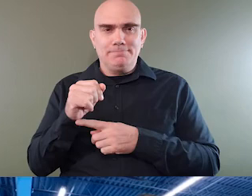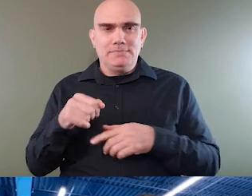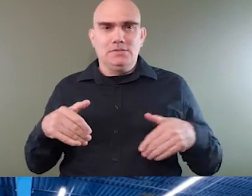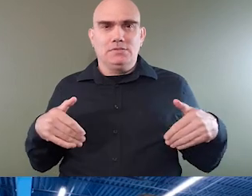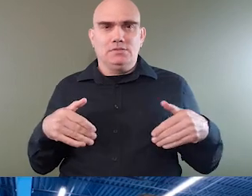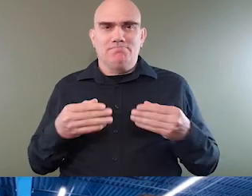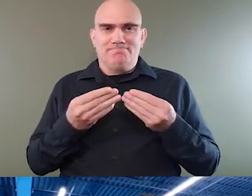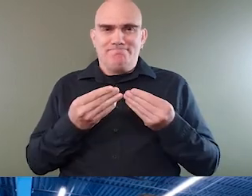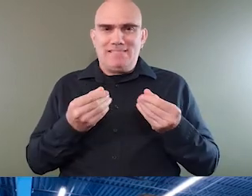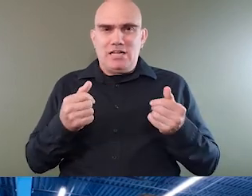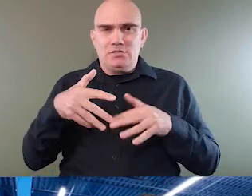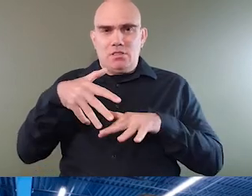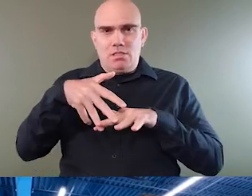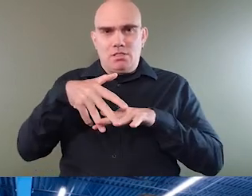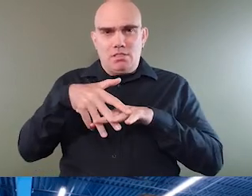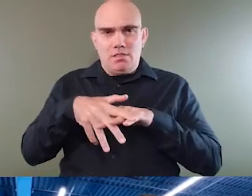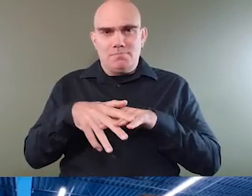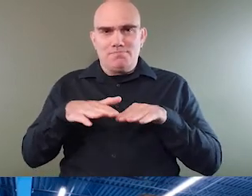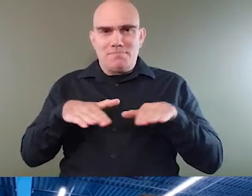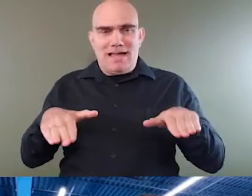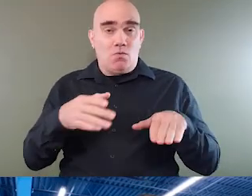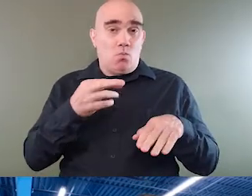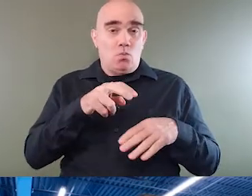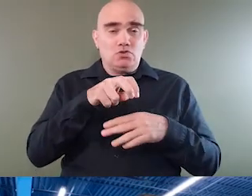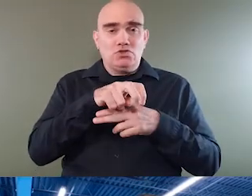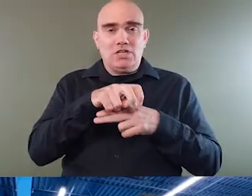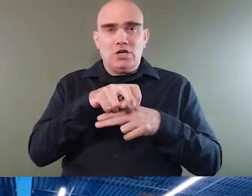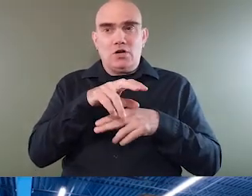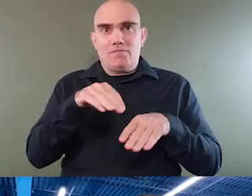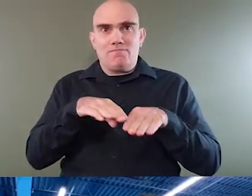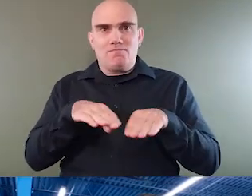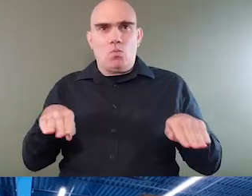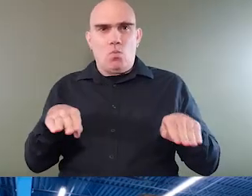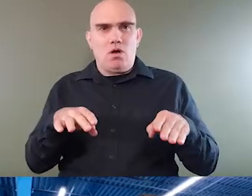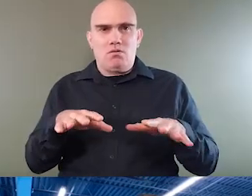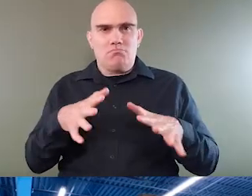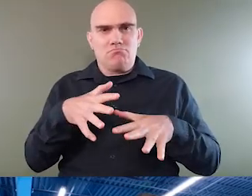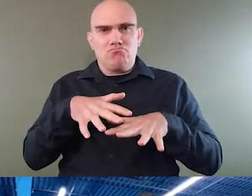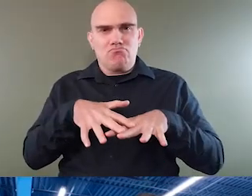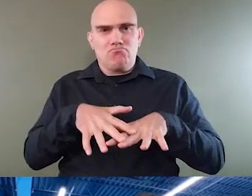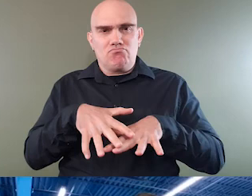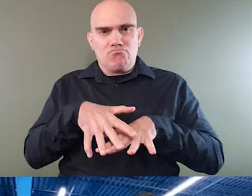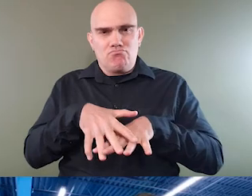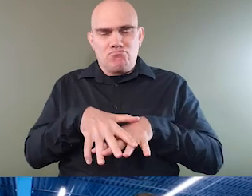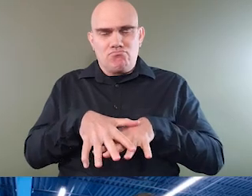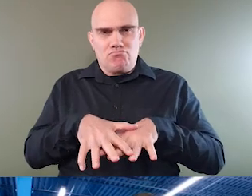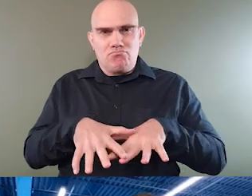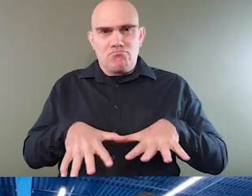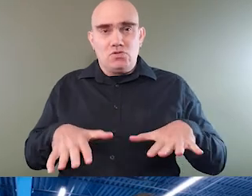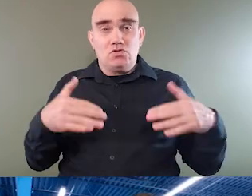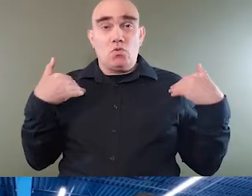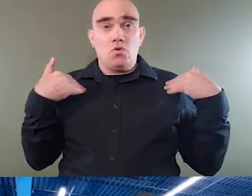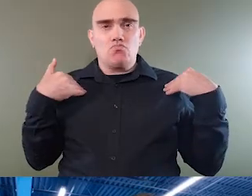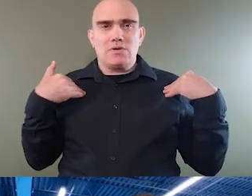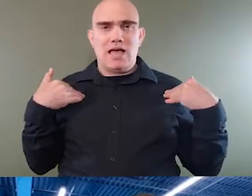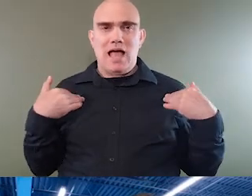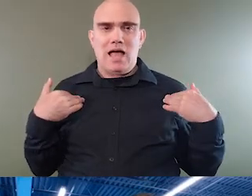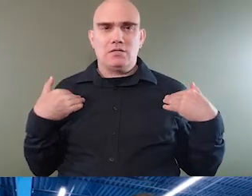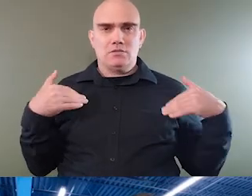melt into the mat, to the chair and the floor. Let your shoulders